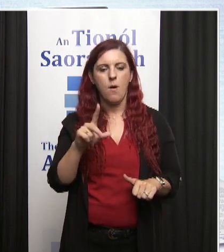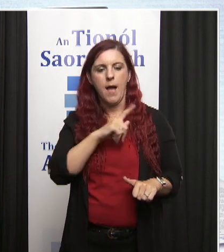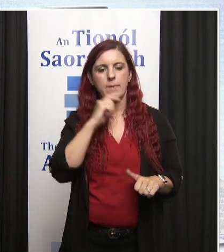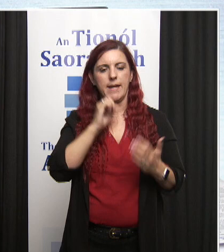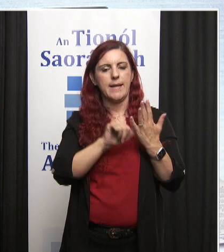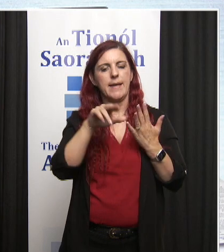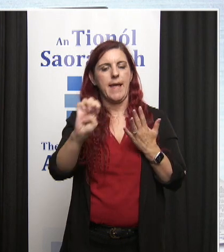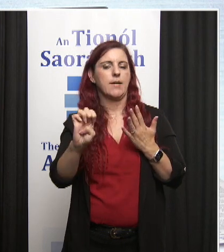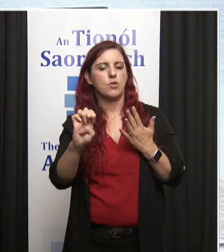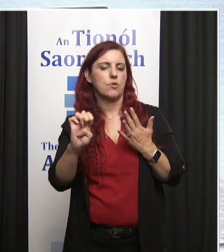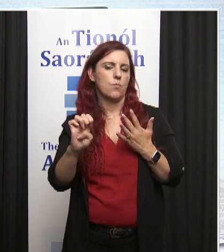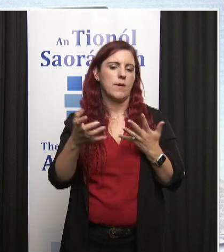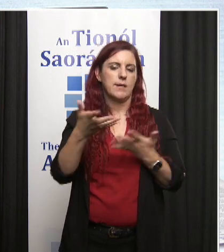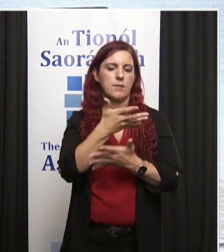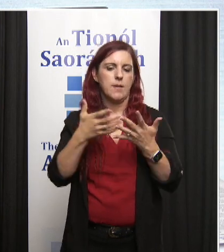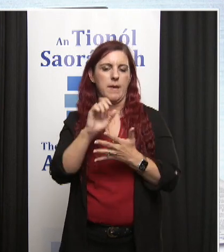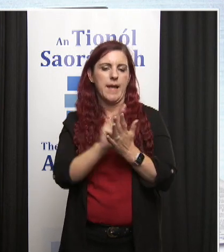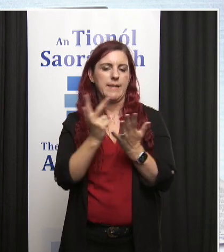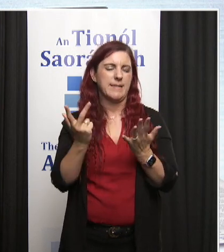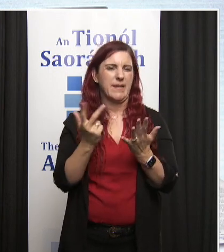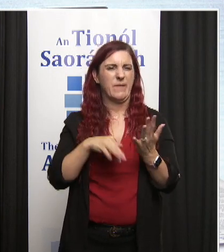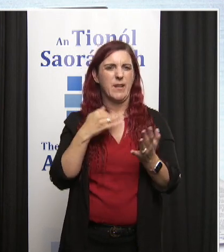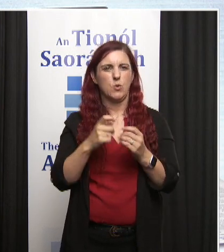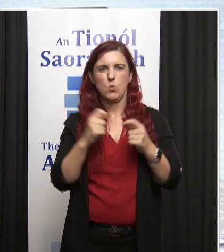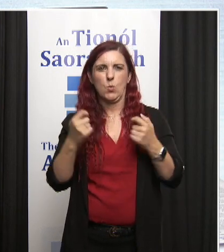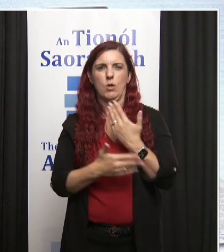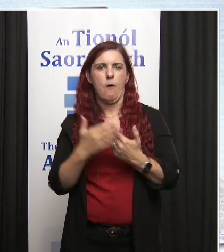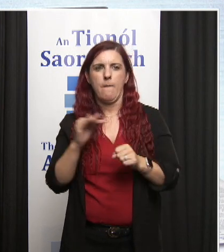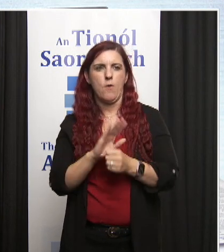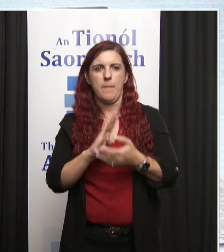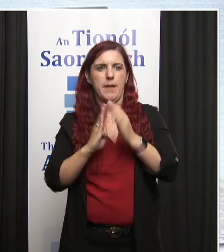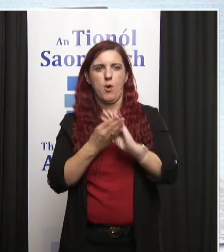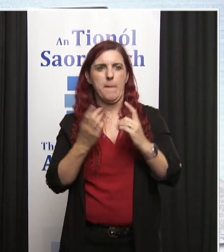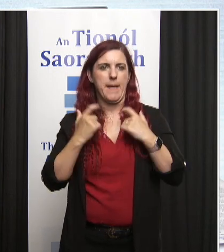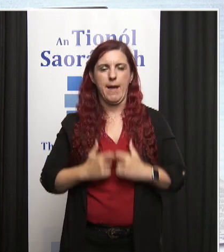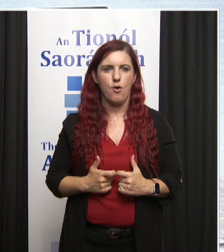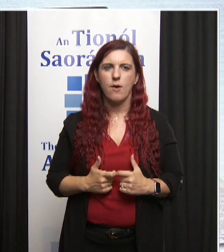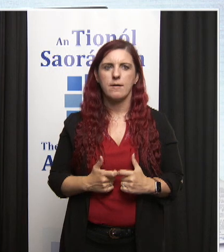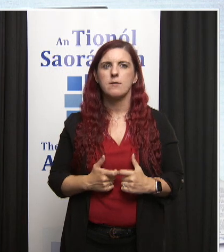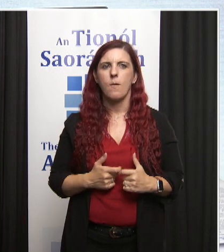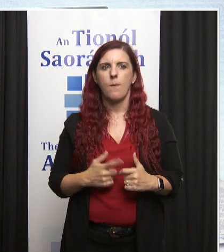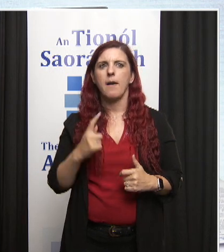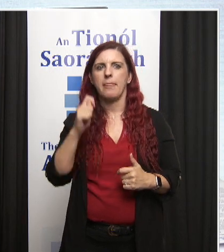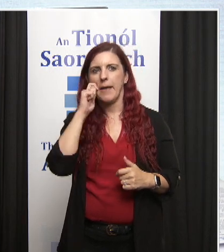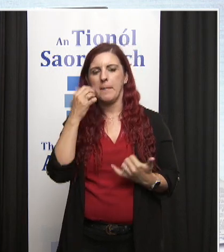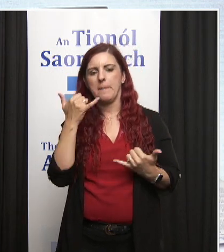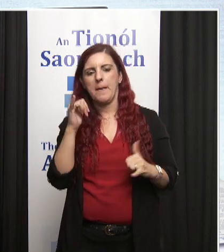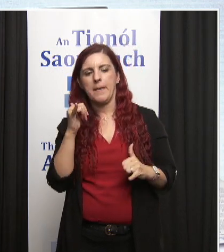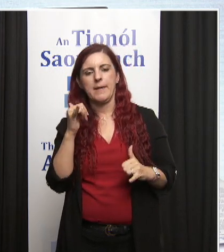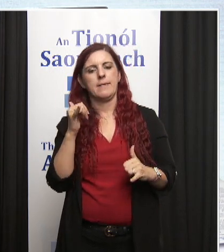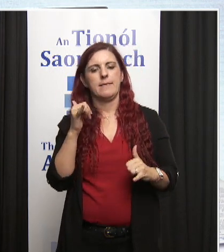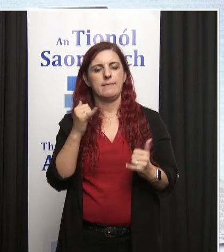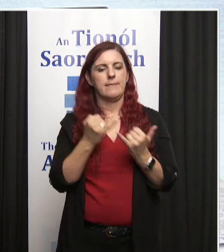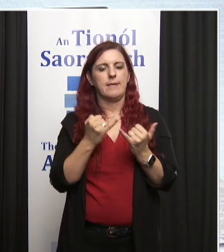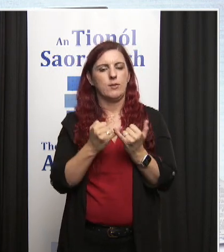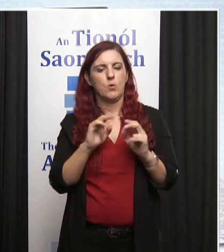aspect, we discussed a little bit 18 is too young, and how, social media can make an 18-year-old a DEM